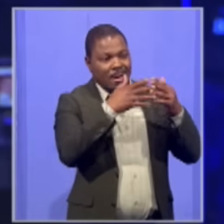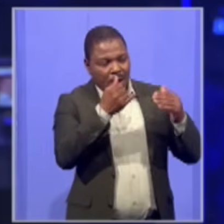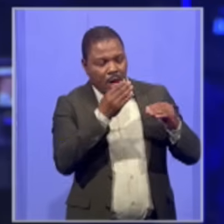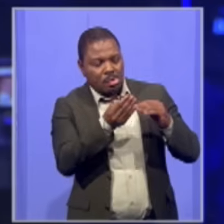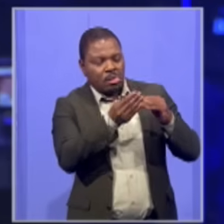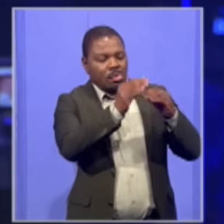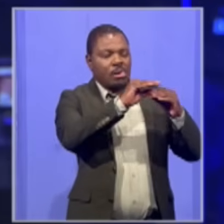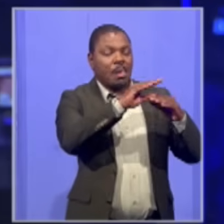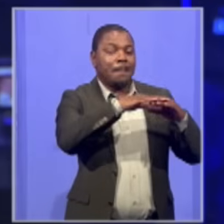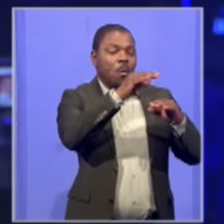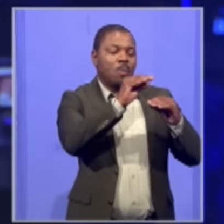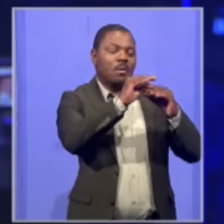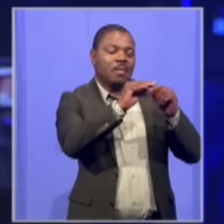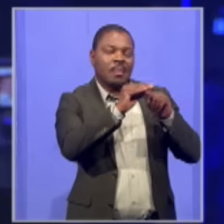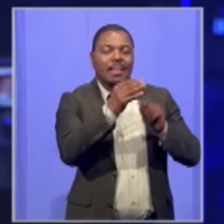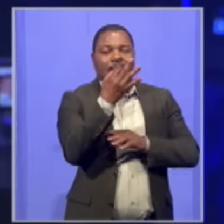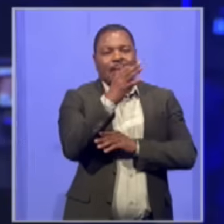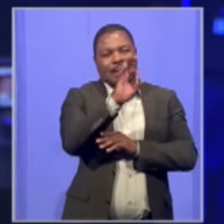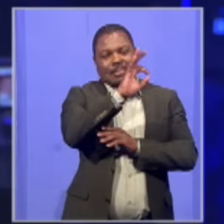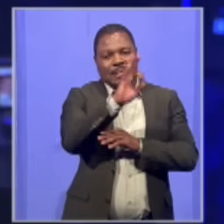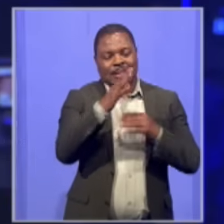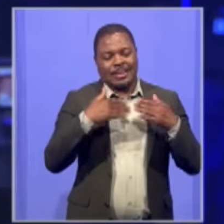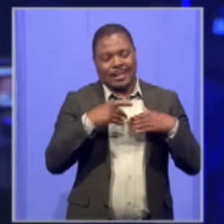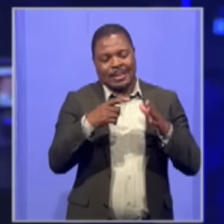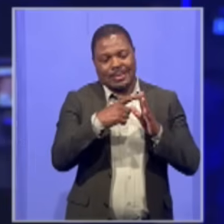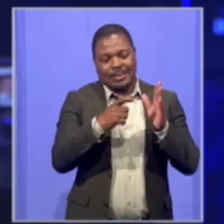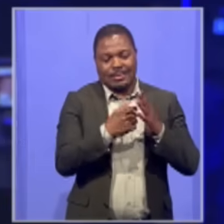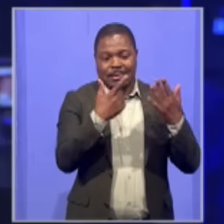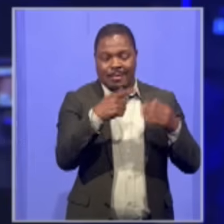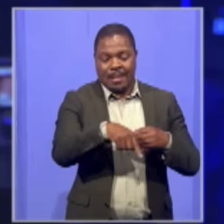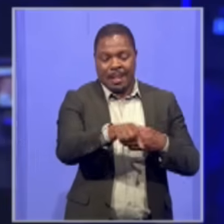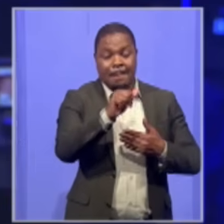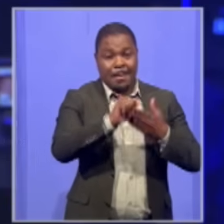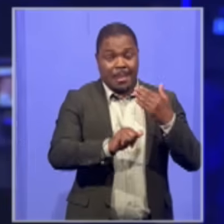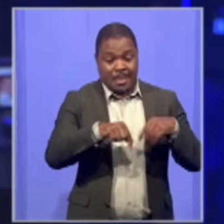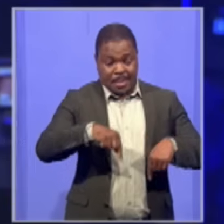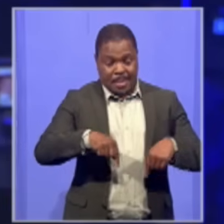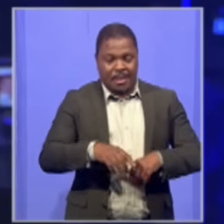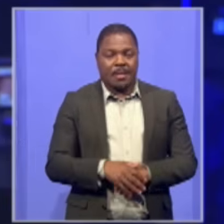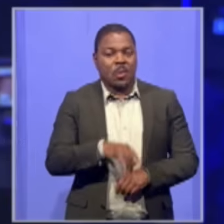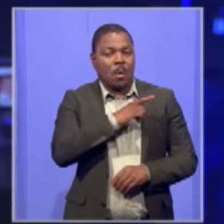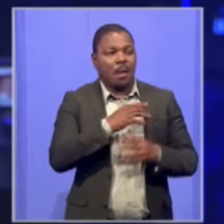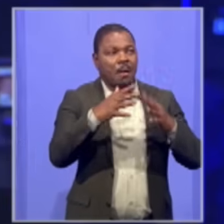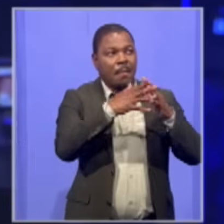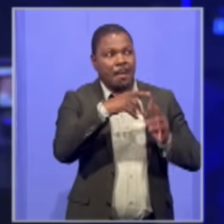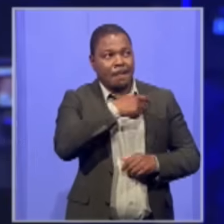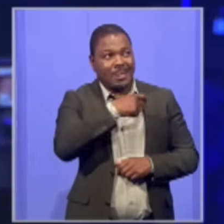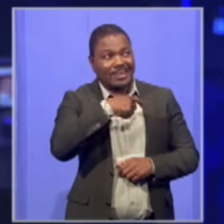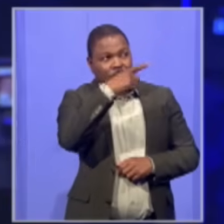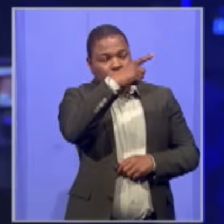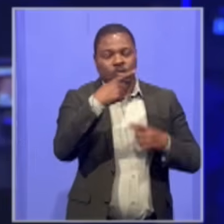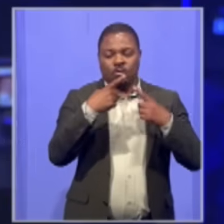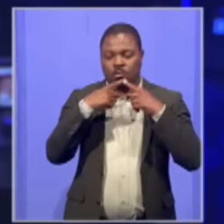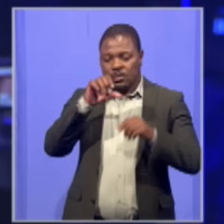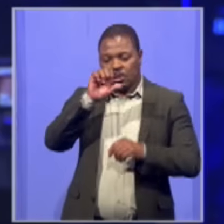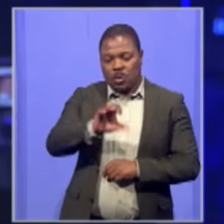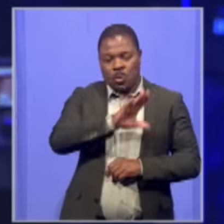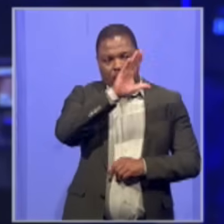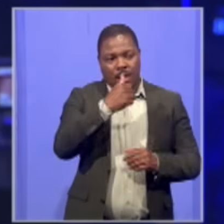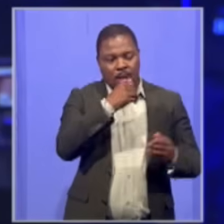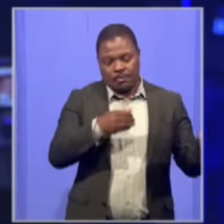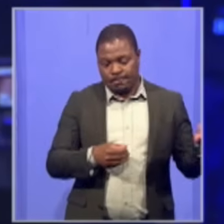le sekgahla sa diperesente tse 30 ho tloha ka la supa kgweding ena ka mora hore mopresidente wa Amerika Donald Trump a romelle mmuso wa Afrika